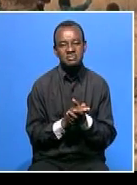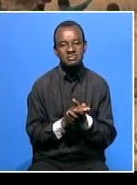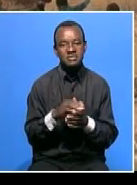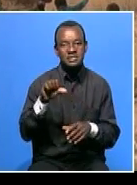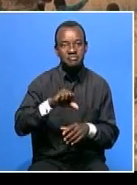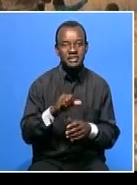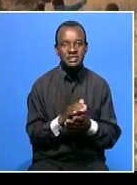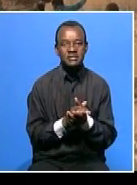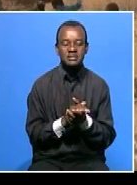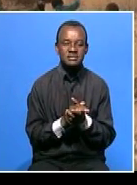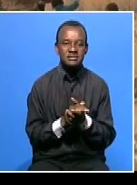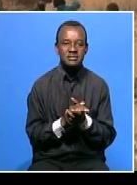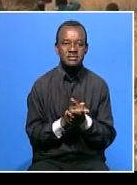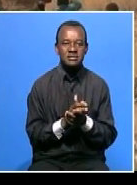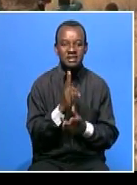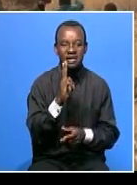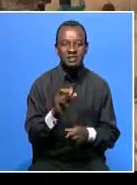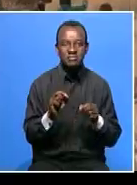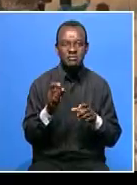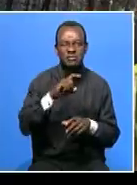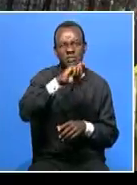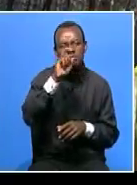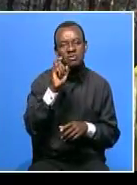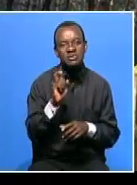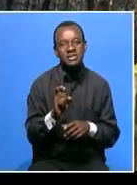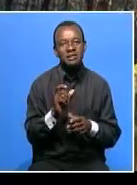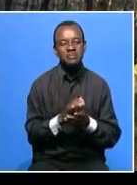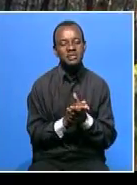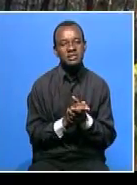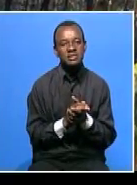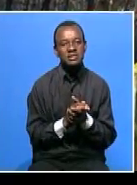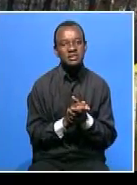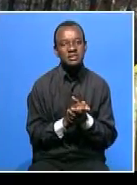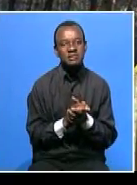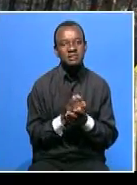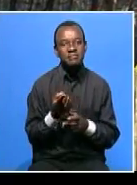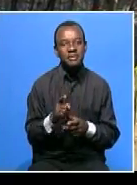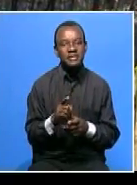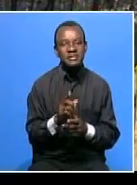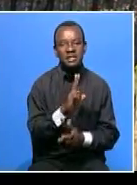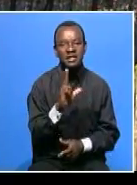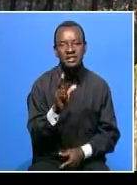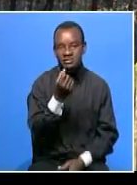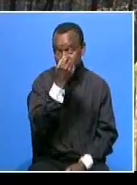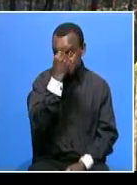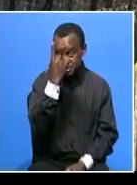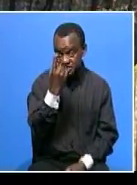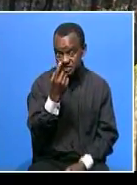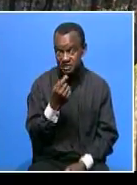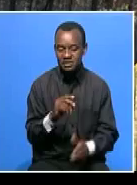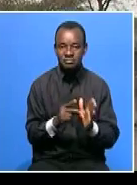can't help but ask is whether the ordinary people comprehend the program before registering these